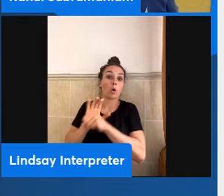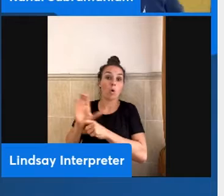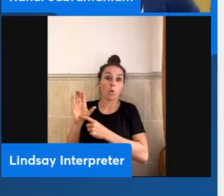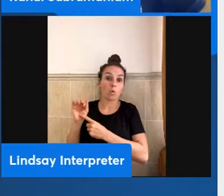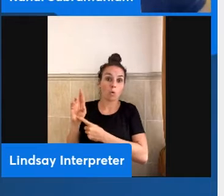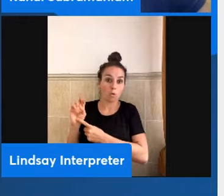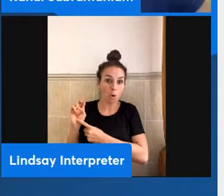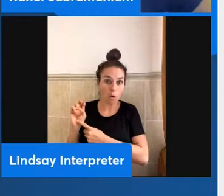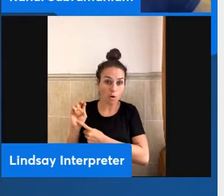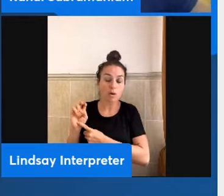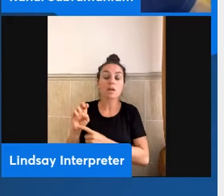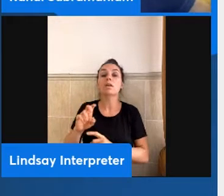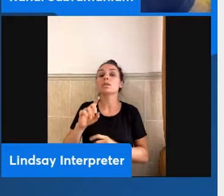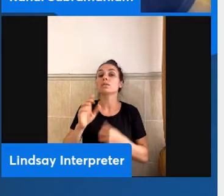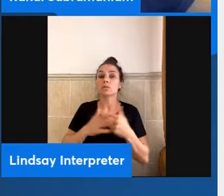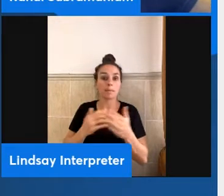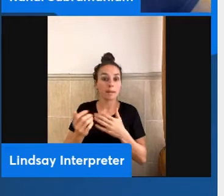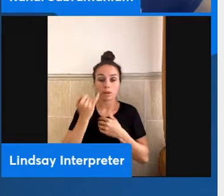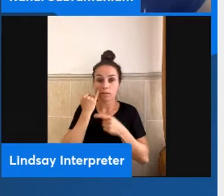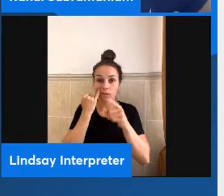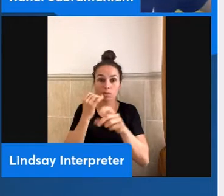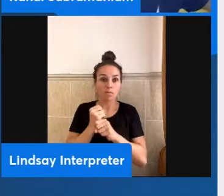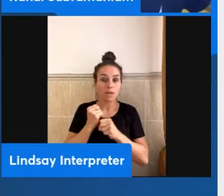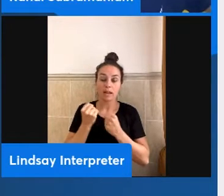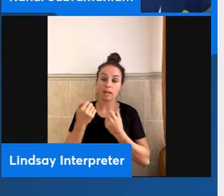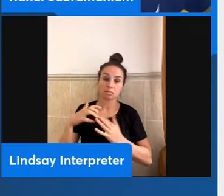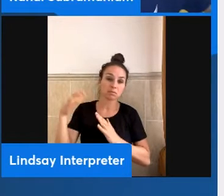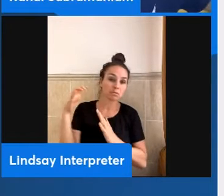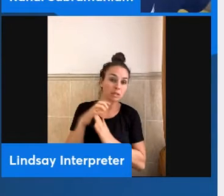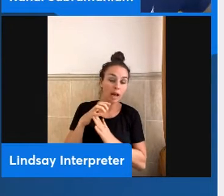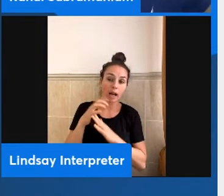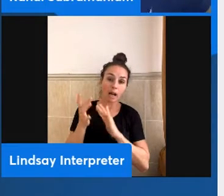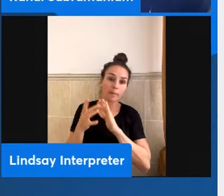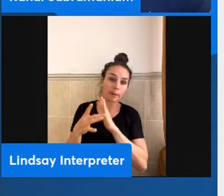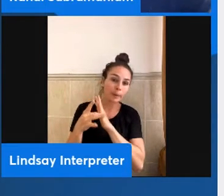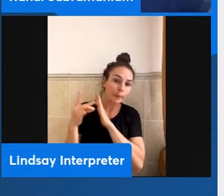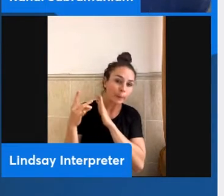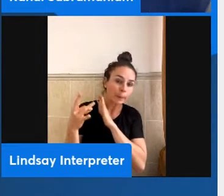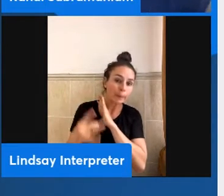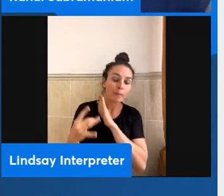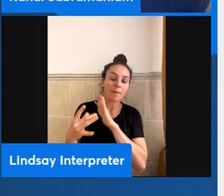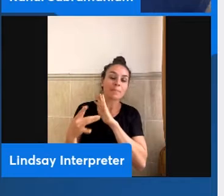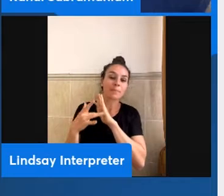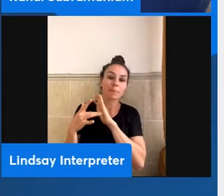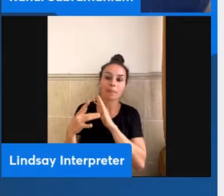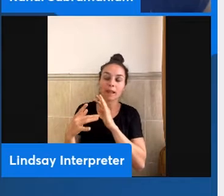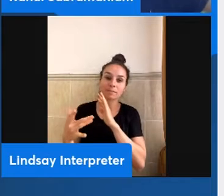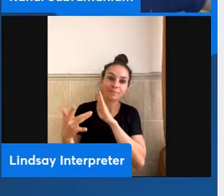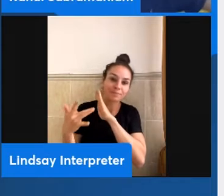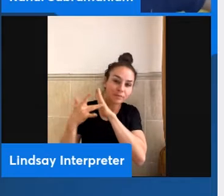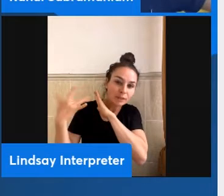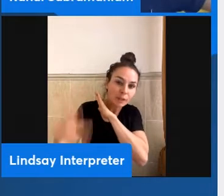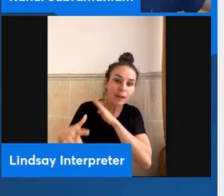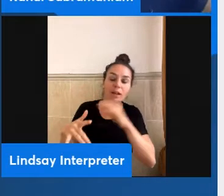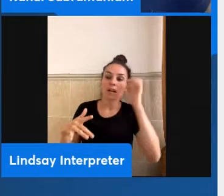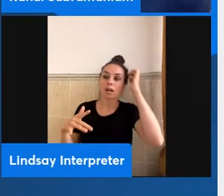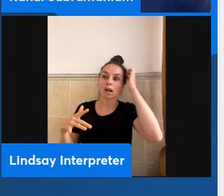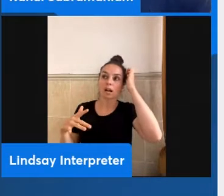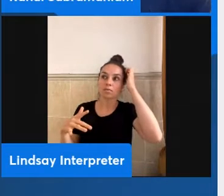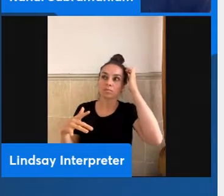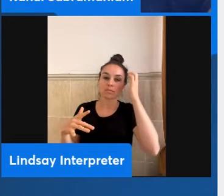So even if you have the state-of-the-art, processor on x86 that's running